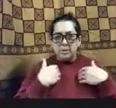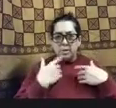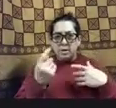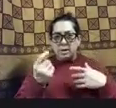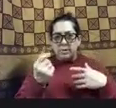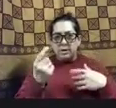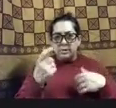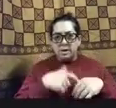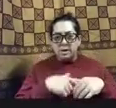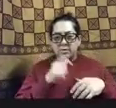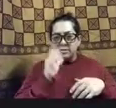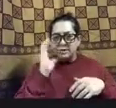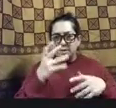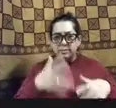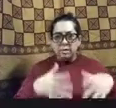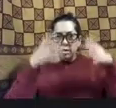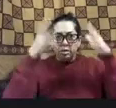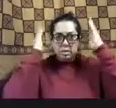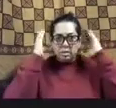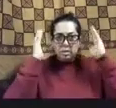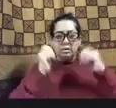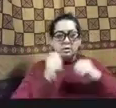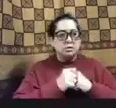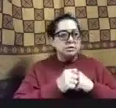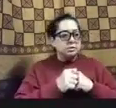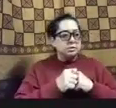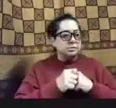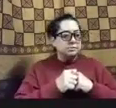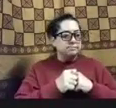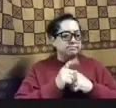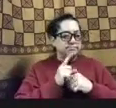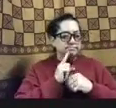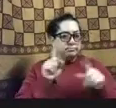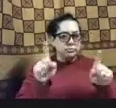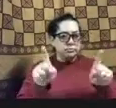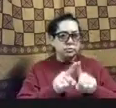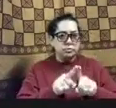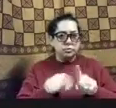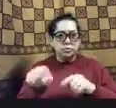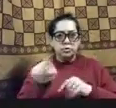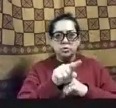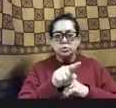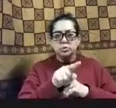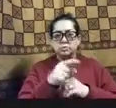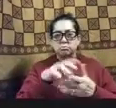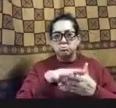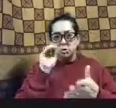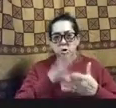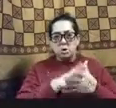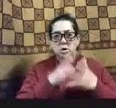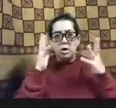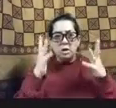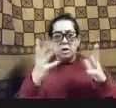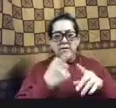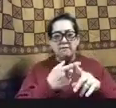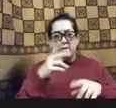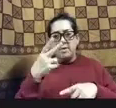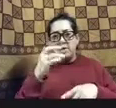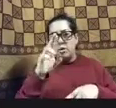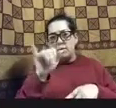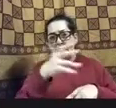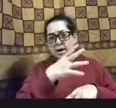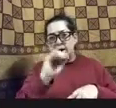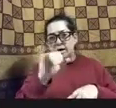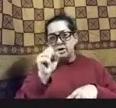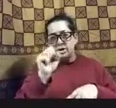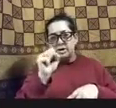time, and so it doesn't seem overwhelming. And I agree with you, Karin. I have learned a lot from Hilary and Jess